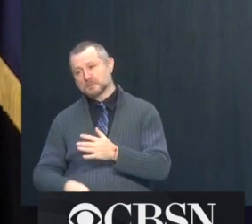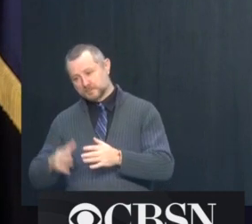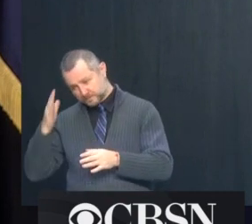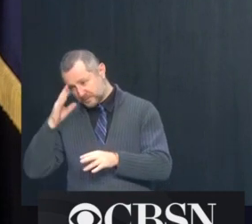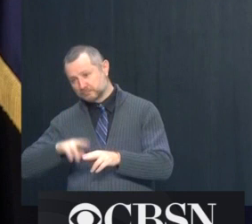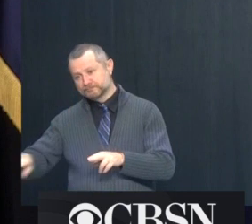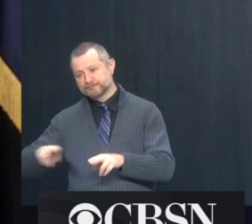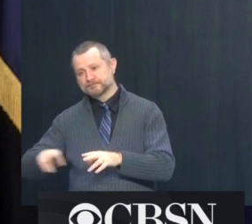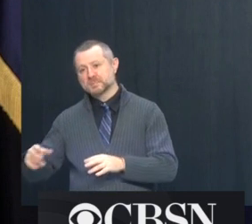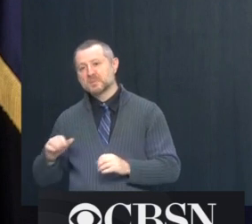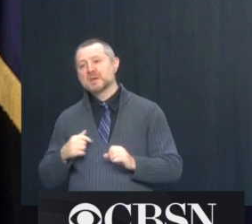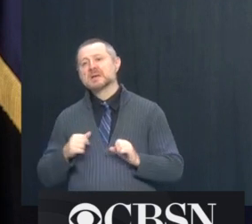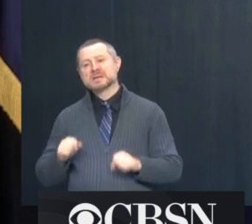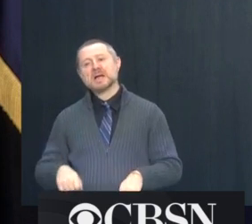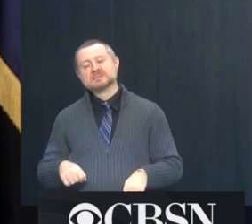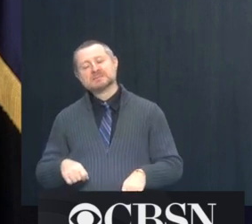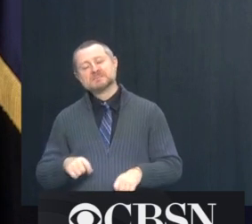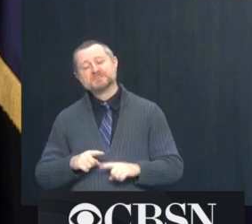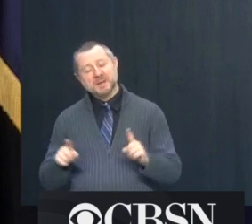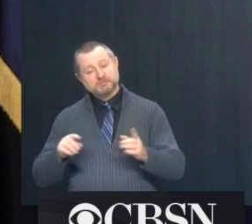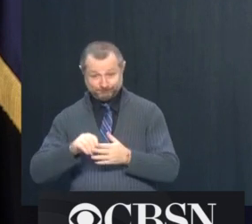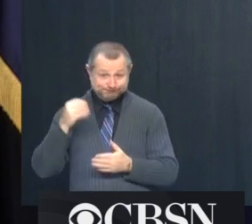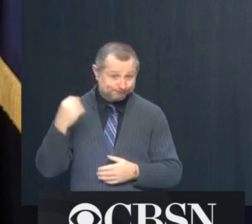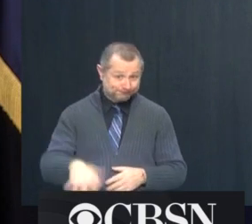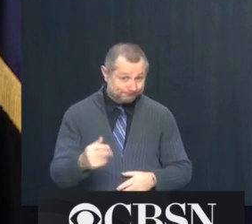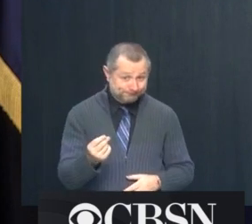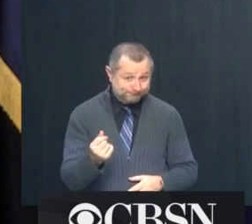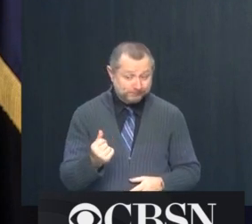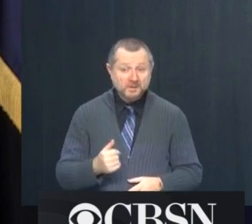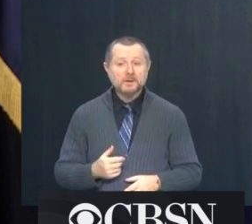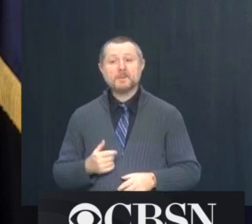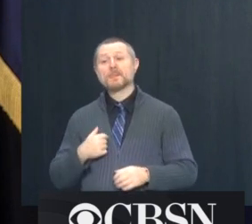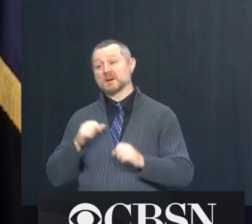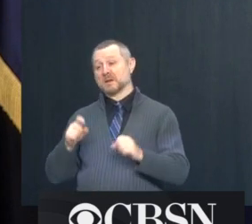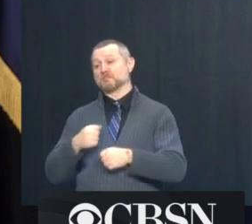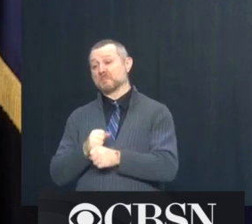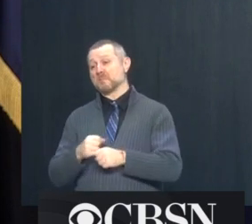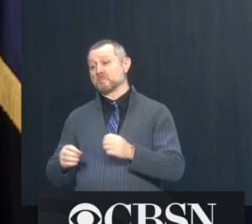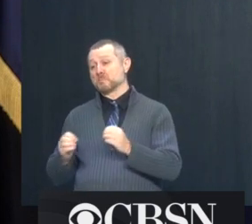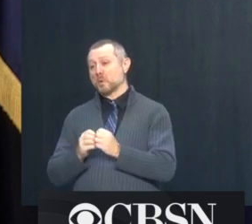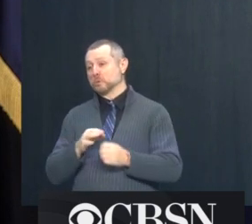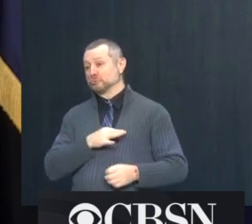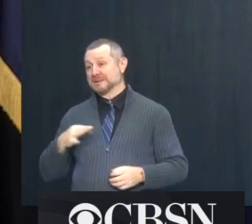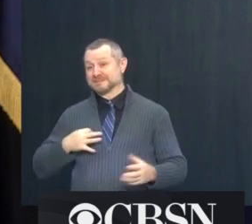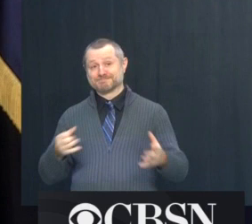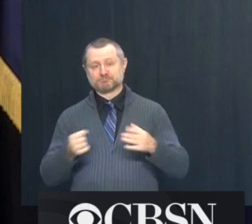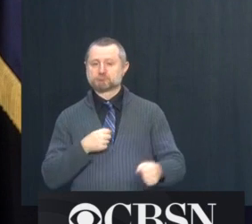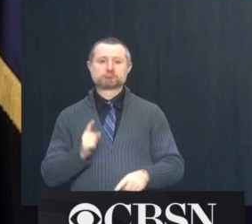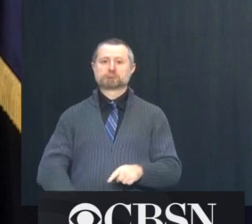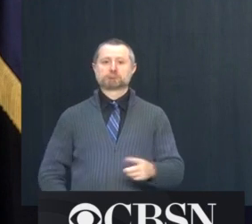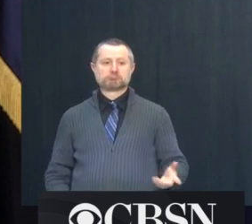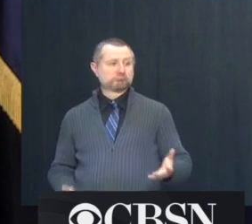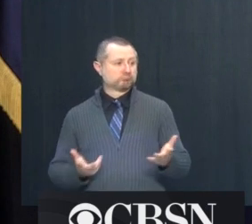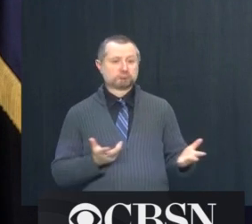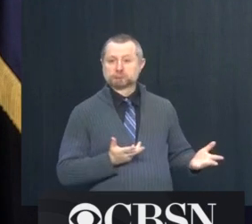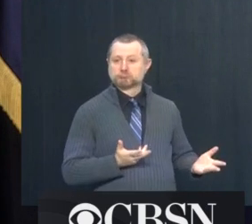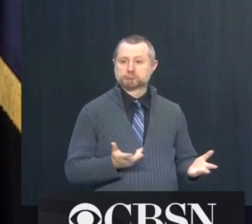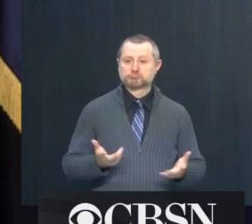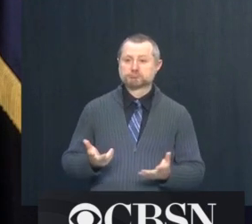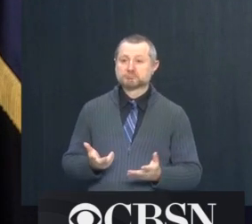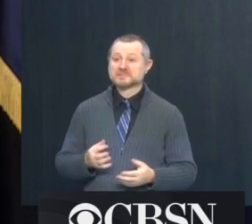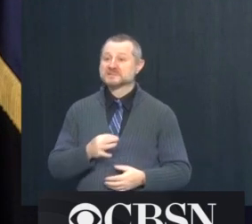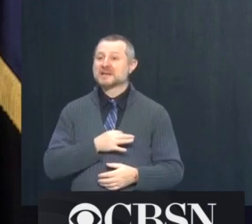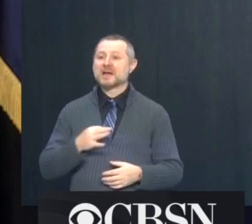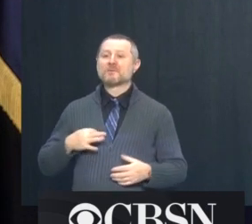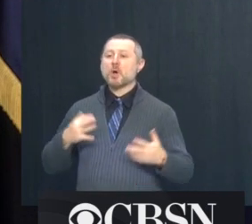beds. We can't create more staff. And the staff is starting tired.